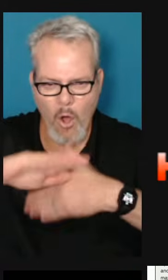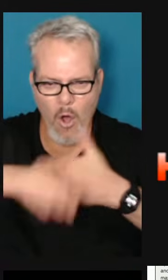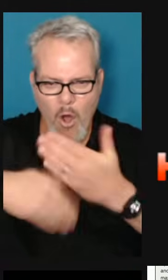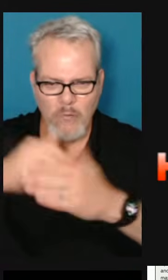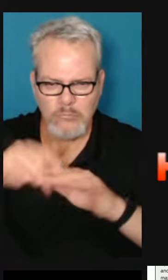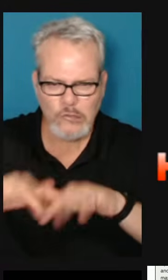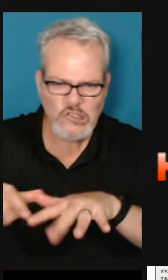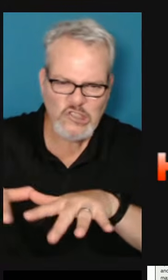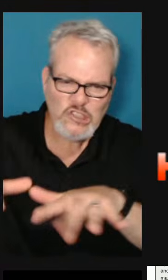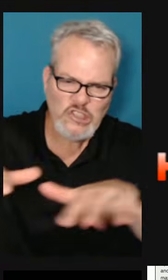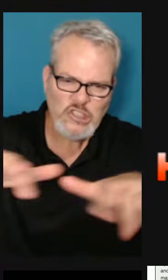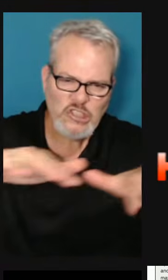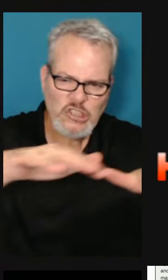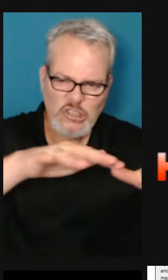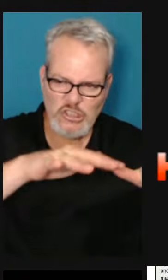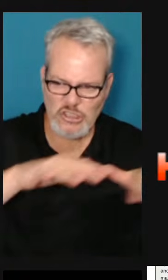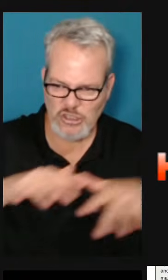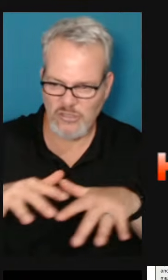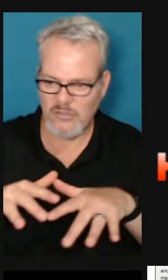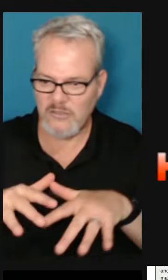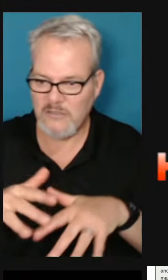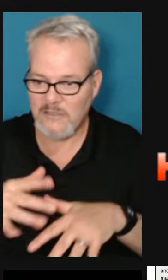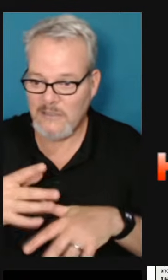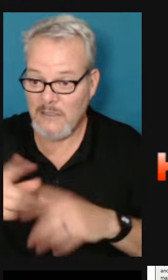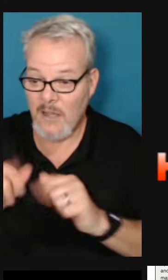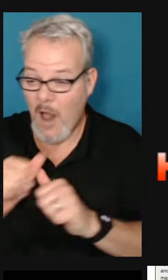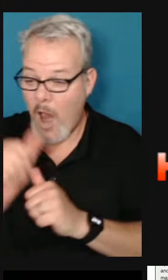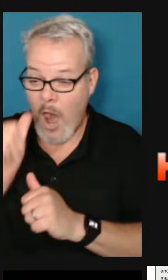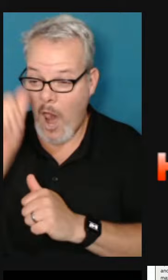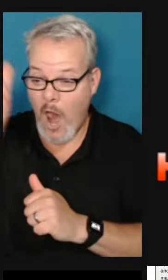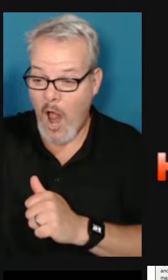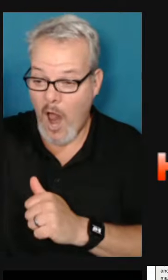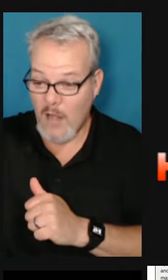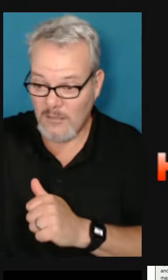Puna there. The more distant communities, the ones listed here,